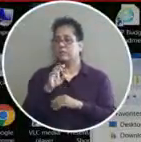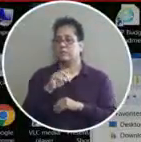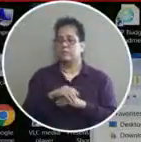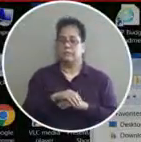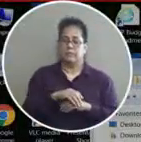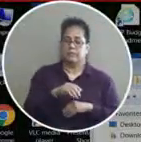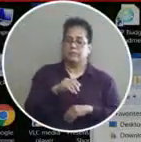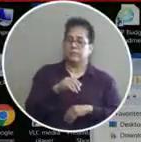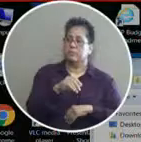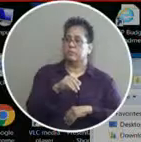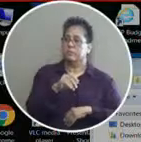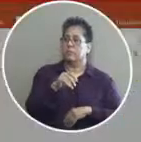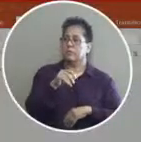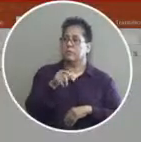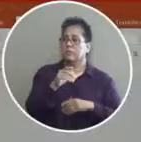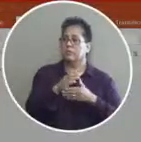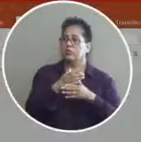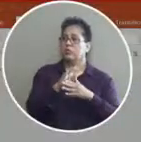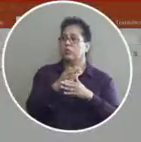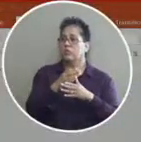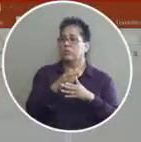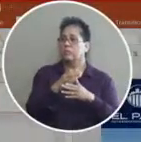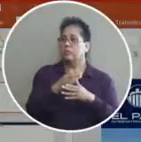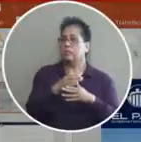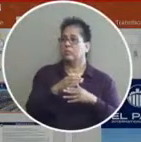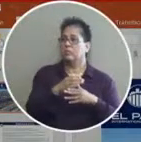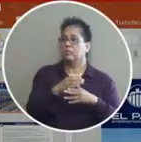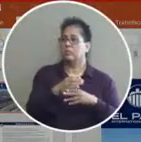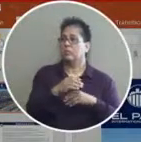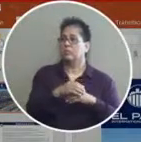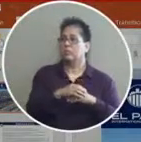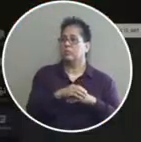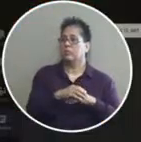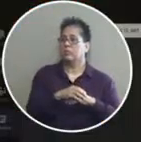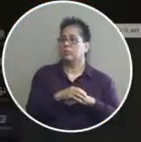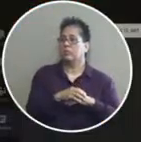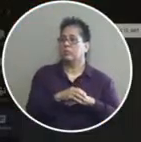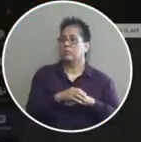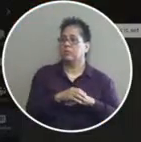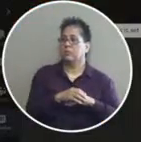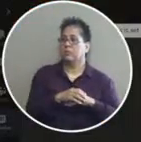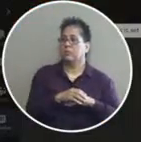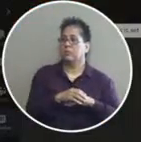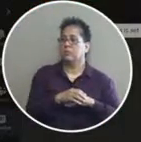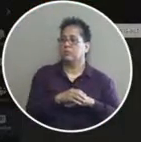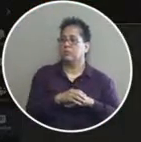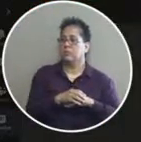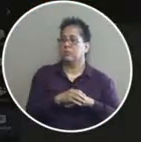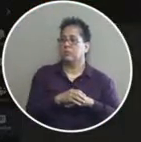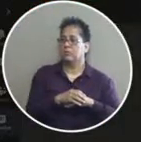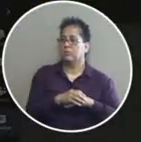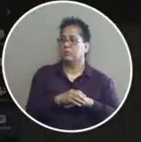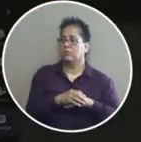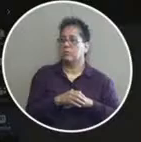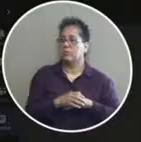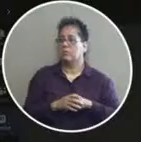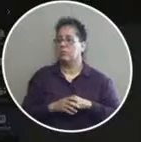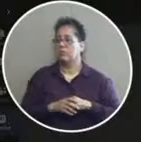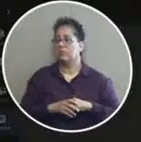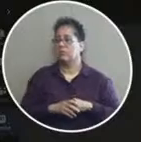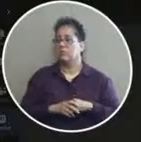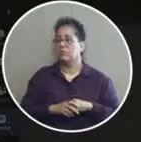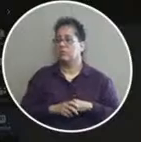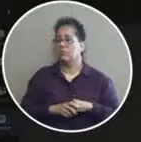Hi, Laura. Can I share my screen real quick? Yes. I want to be able to control the slides, if you don't mind. Okay, yes. Go ahead, sir. Give me 1 second.